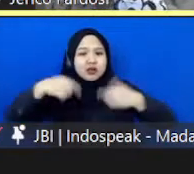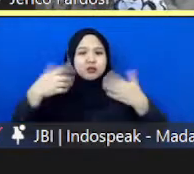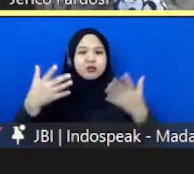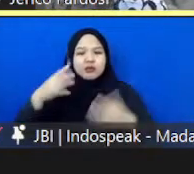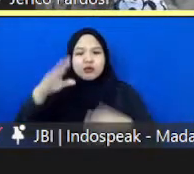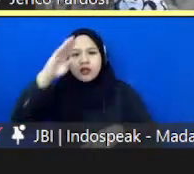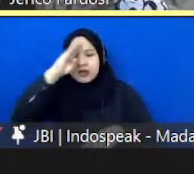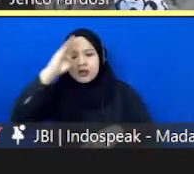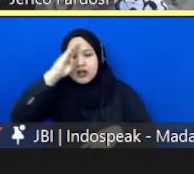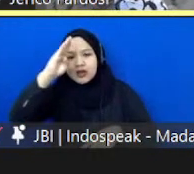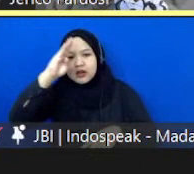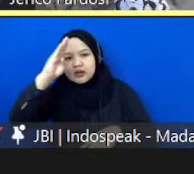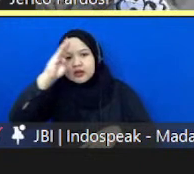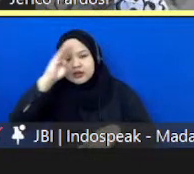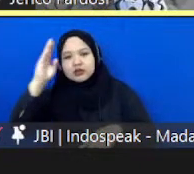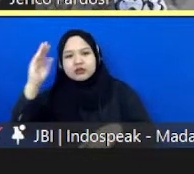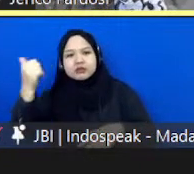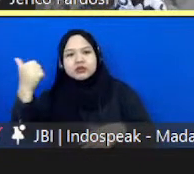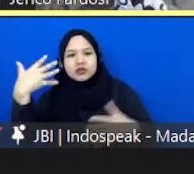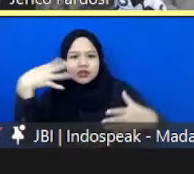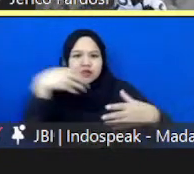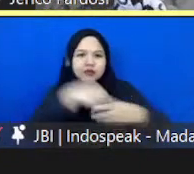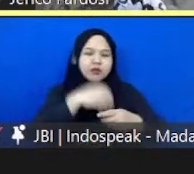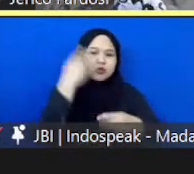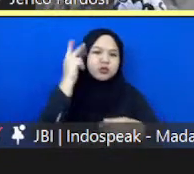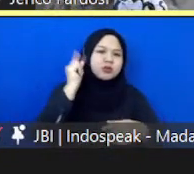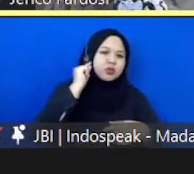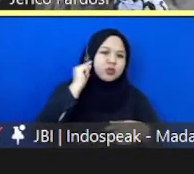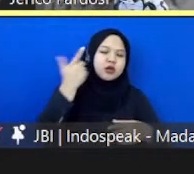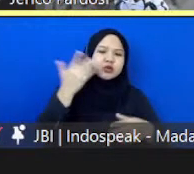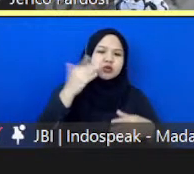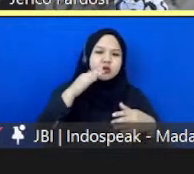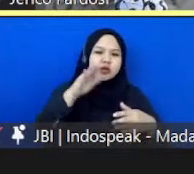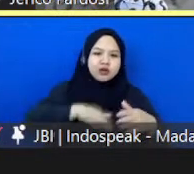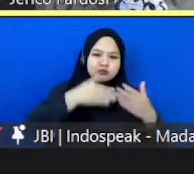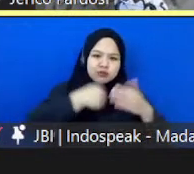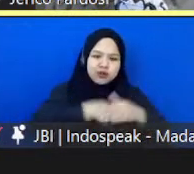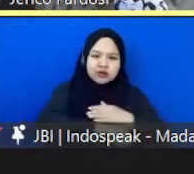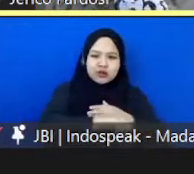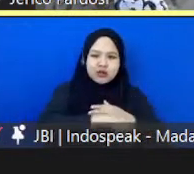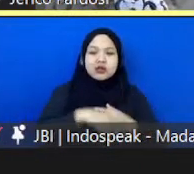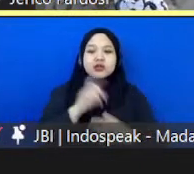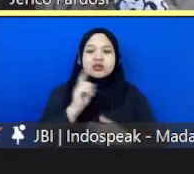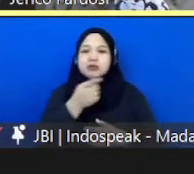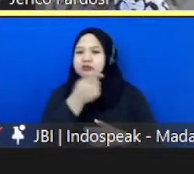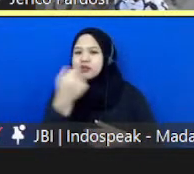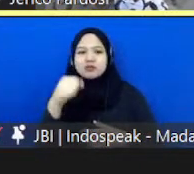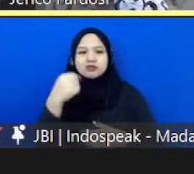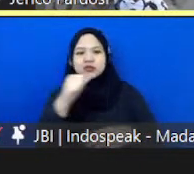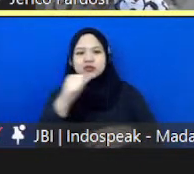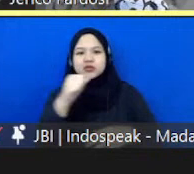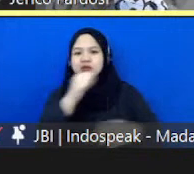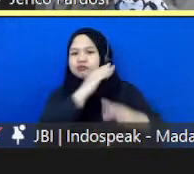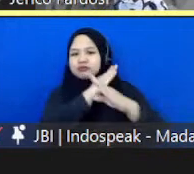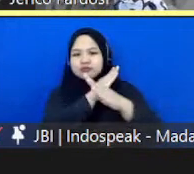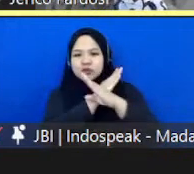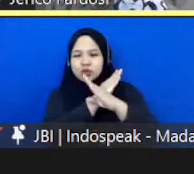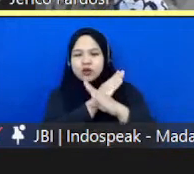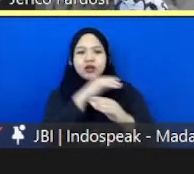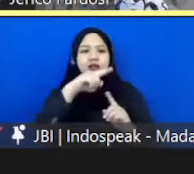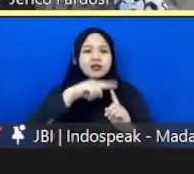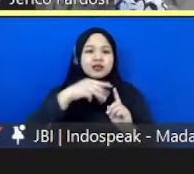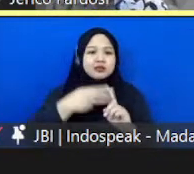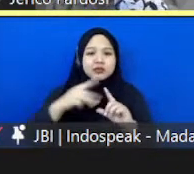involvement during pregnancy and childbirth? How about women's status? Because you cannot reject the reality TBAs plays